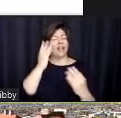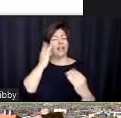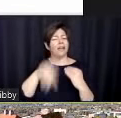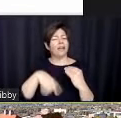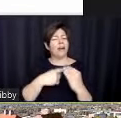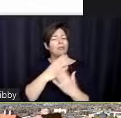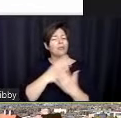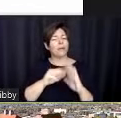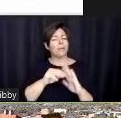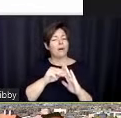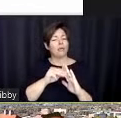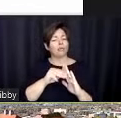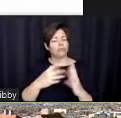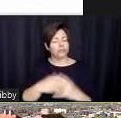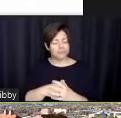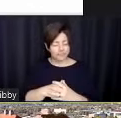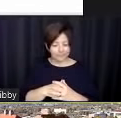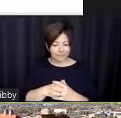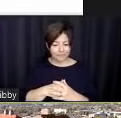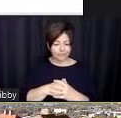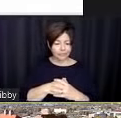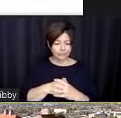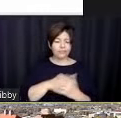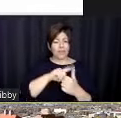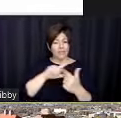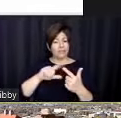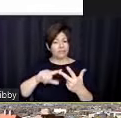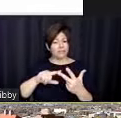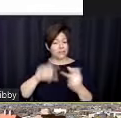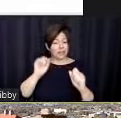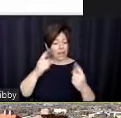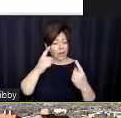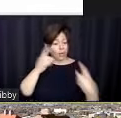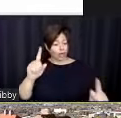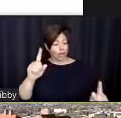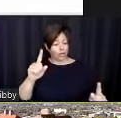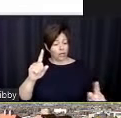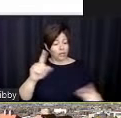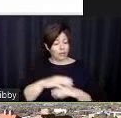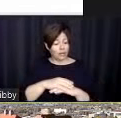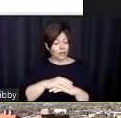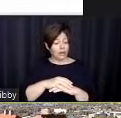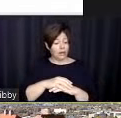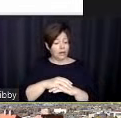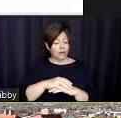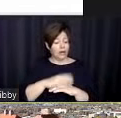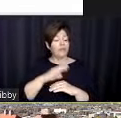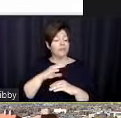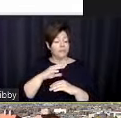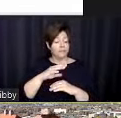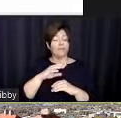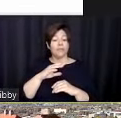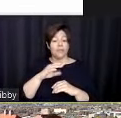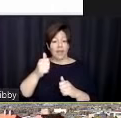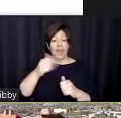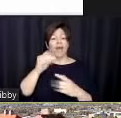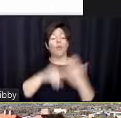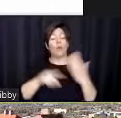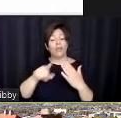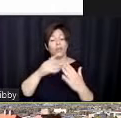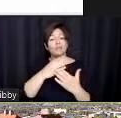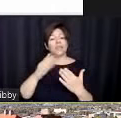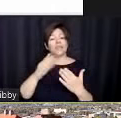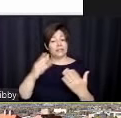these models that we know can work for individuals with disabilities particularly, what some of those things